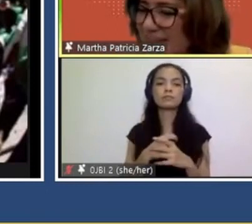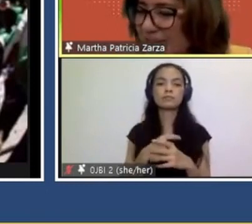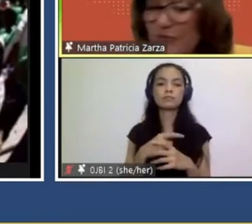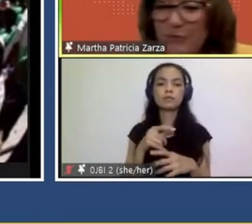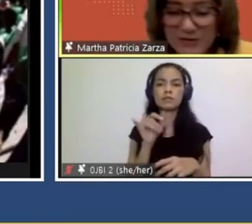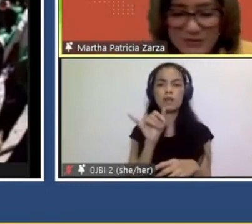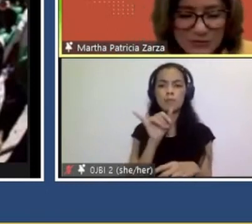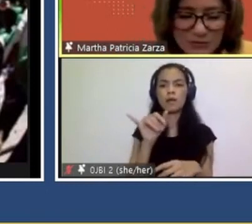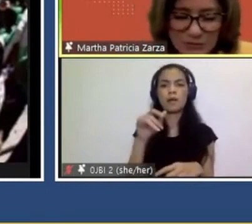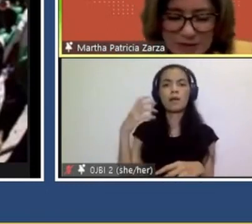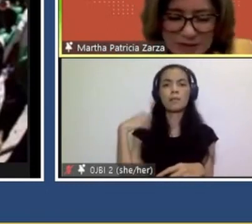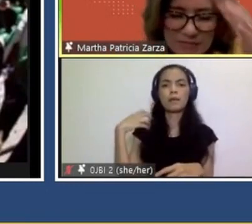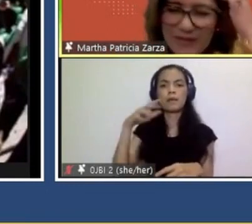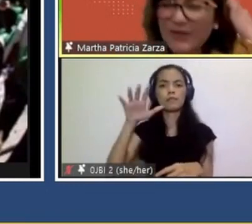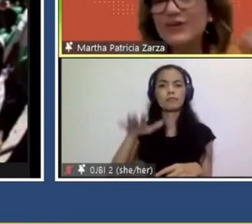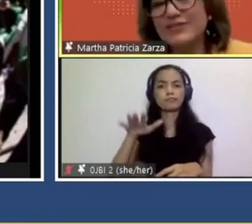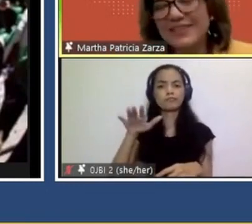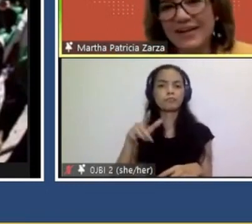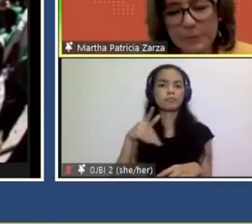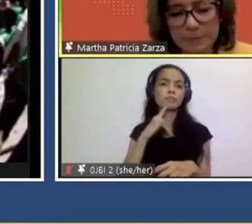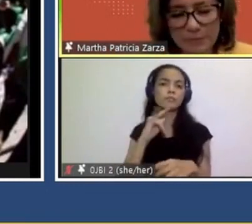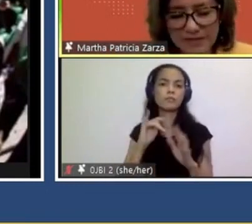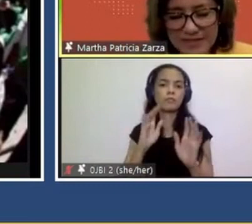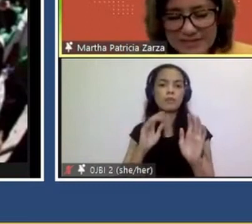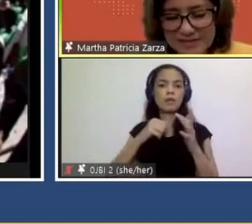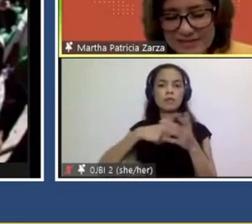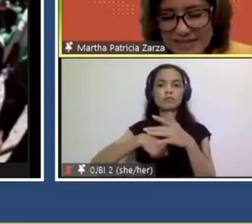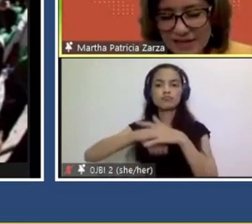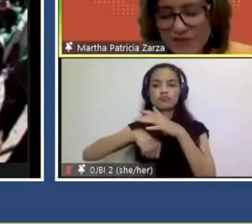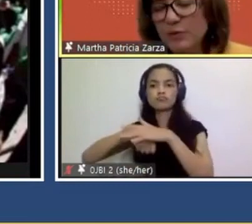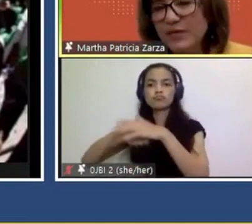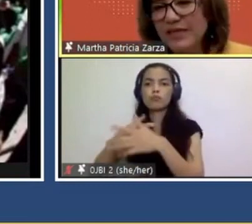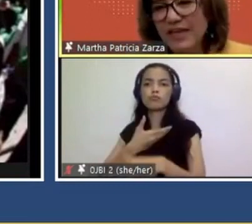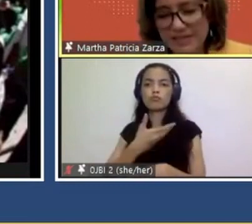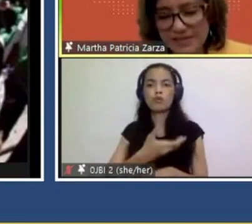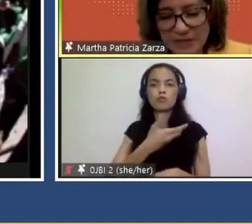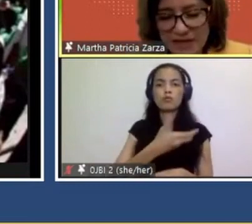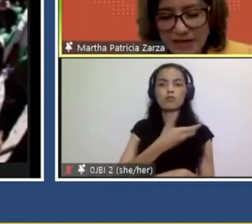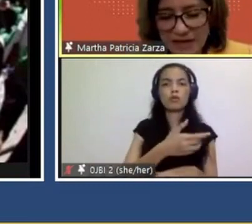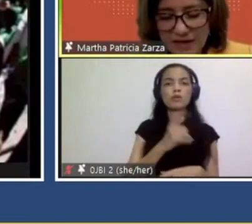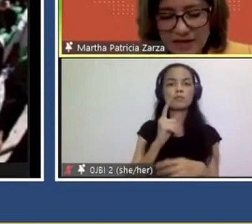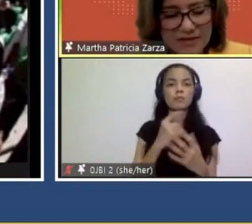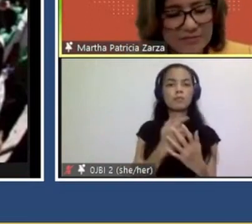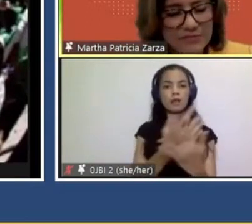this information to you because this kind of public events,